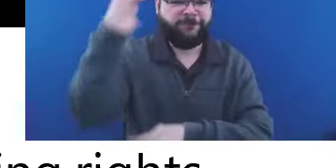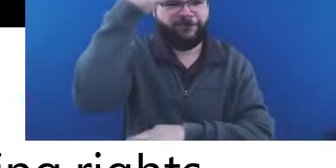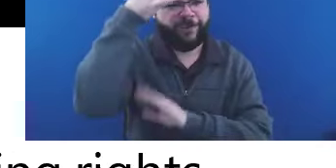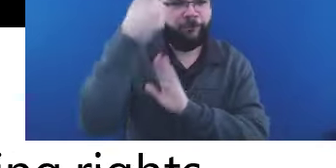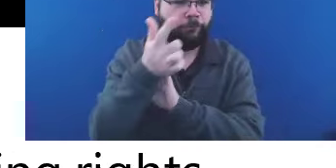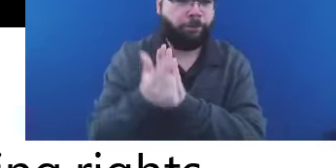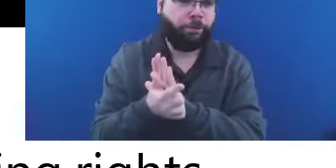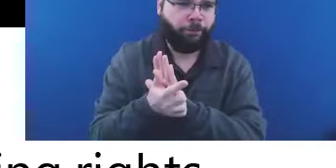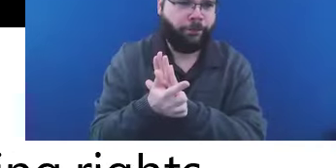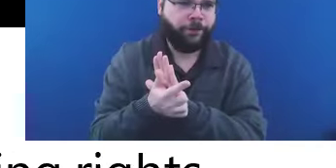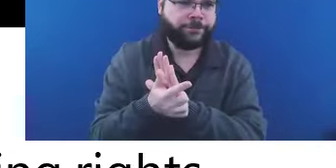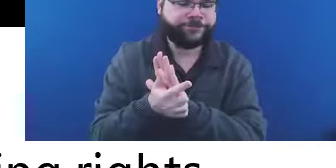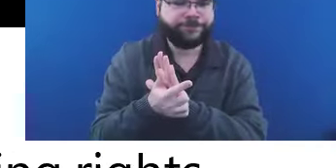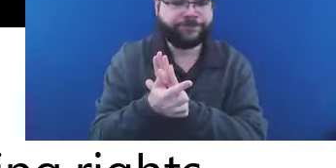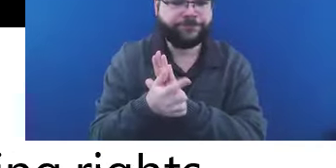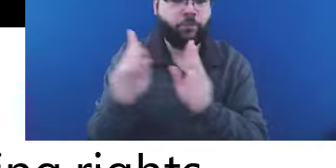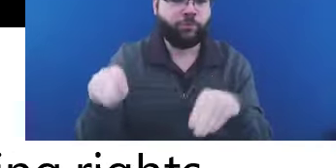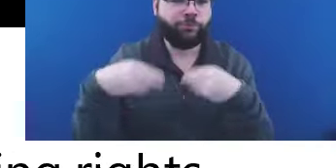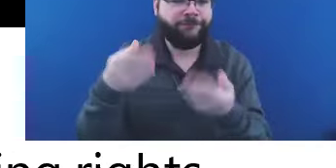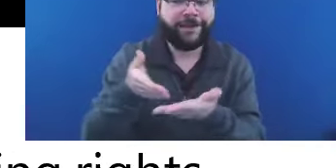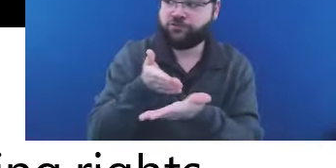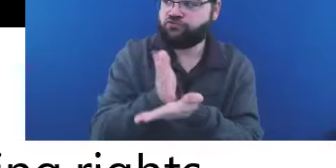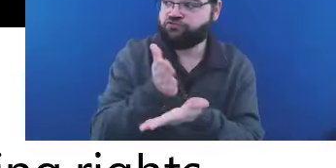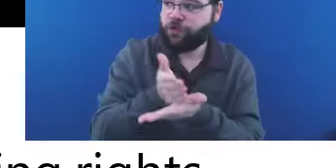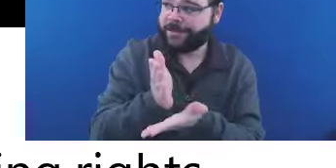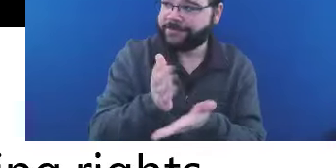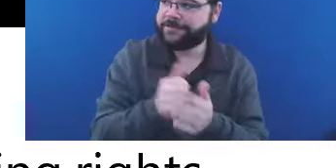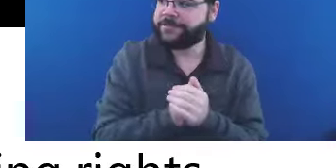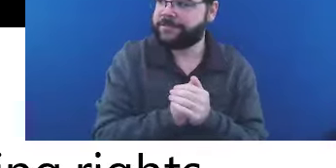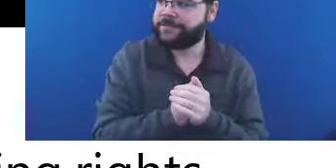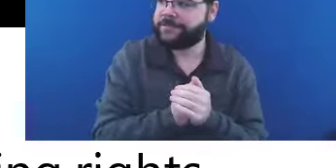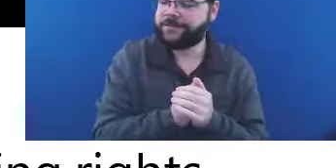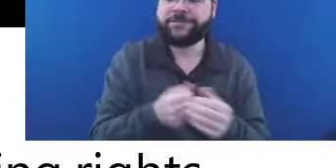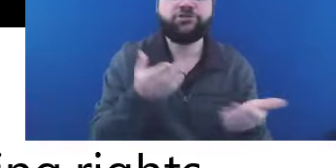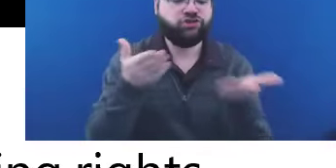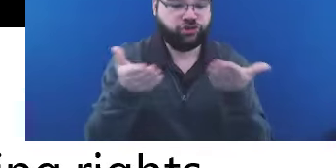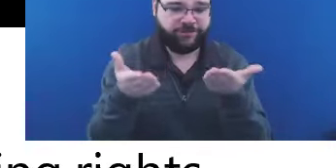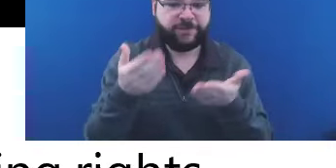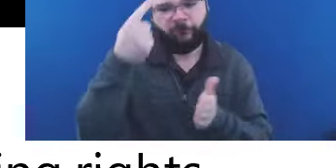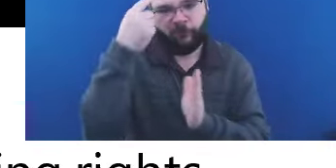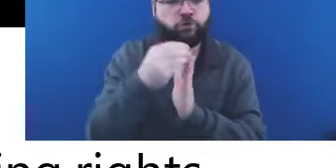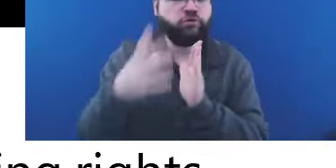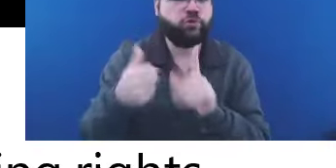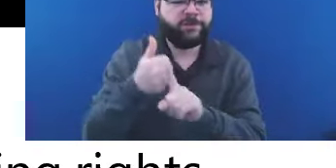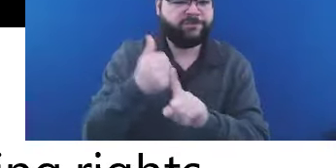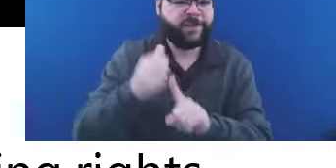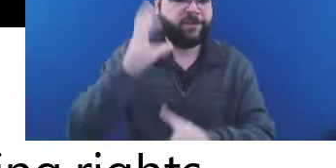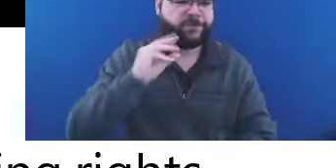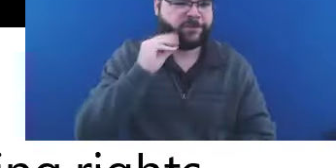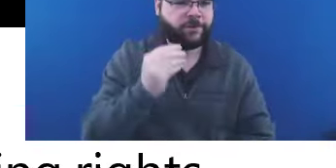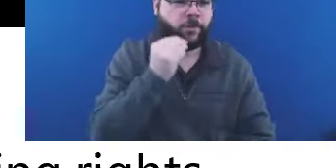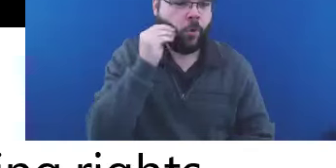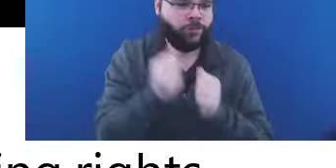that provides rights and services for students who are experiencing homelessness